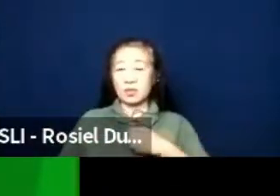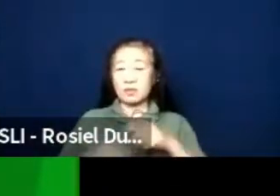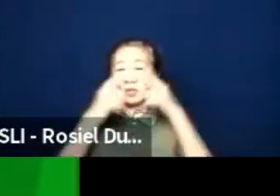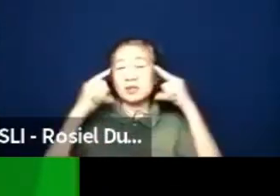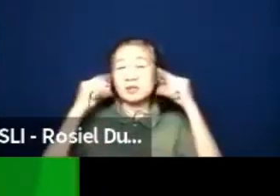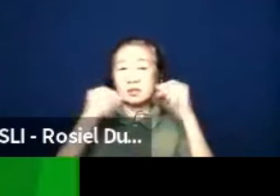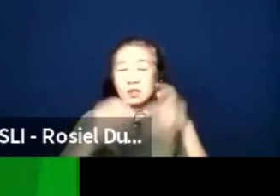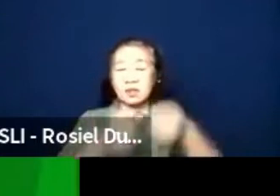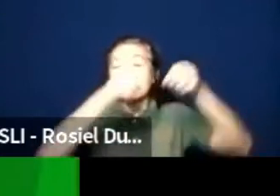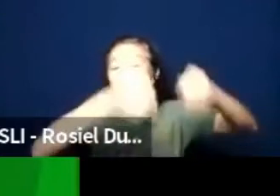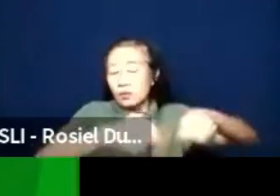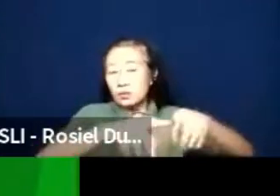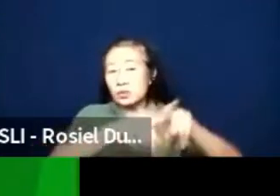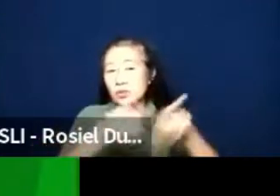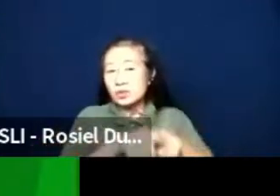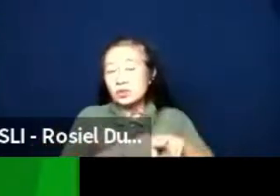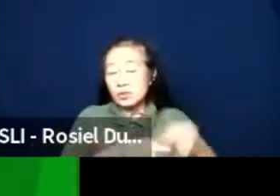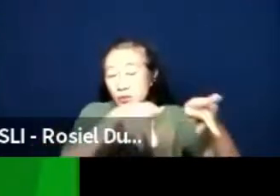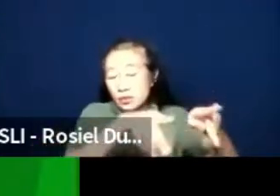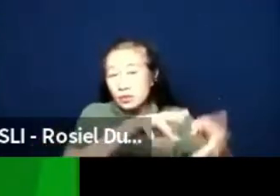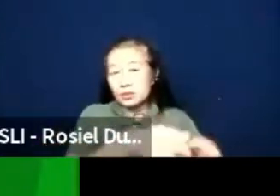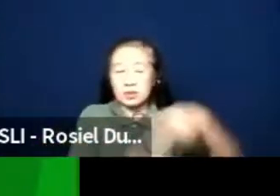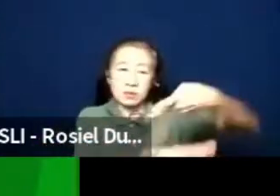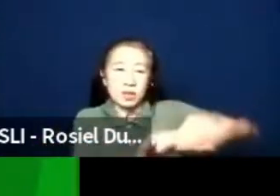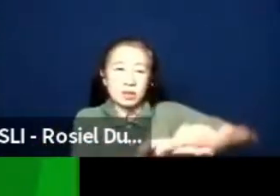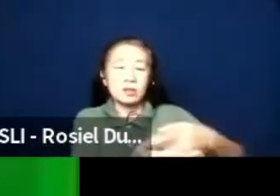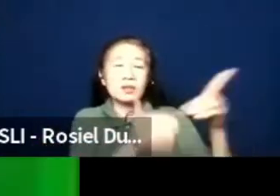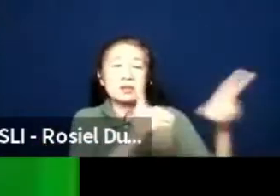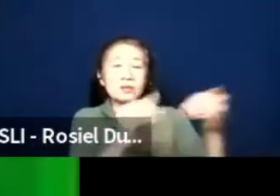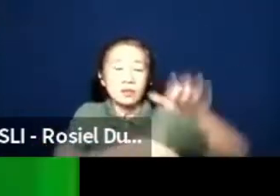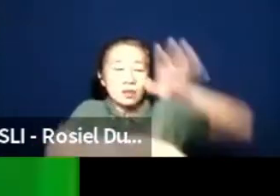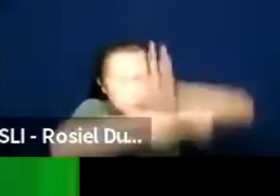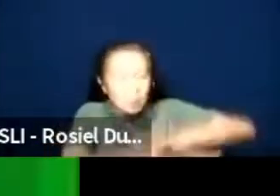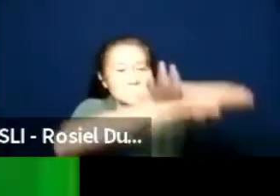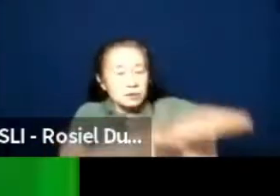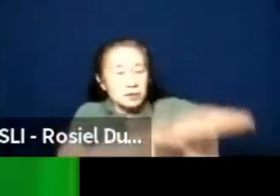and place a mask on the patient and then perform compressions,